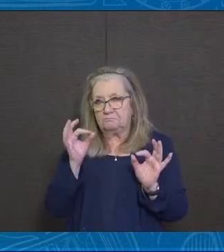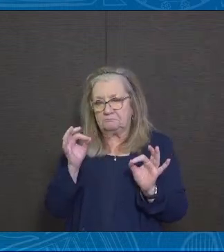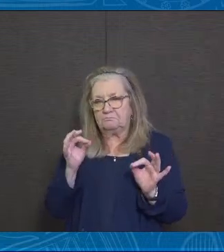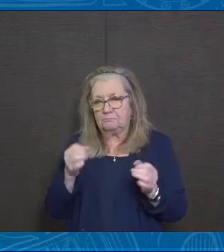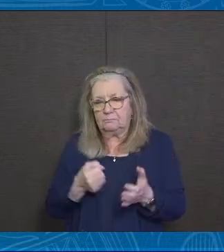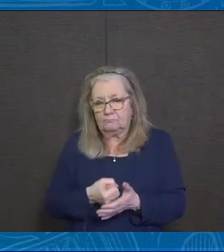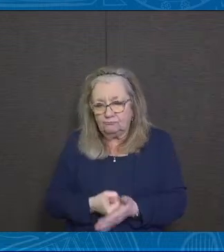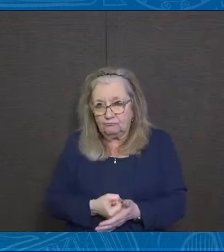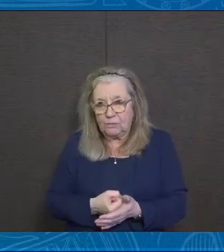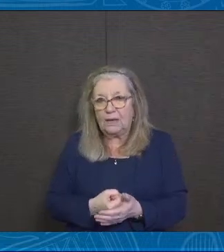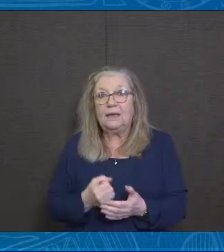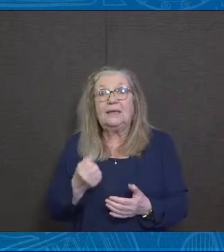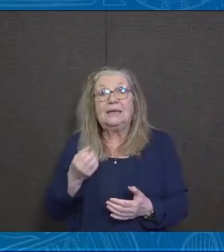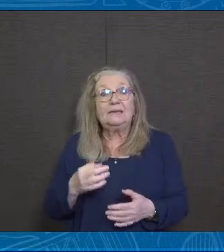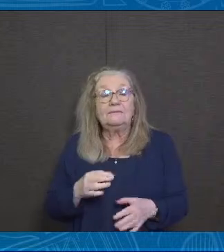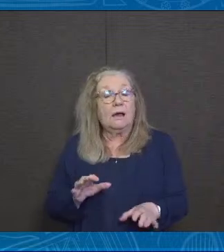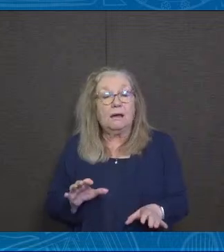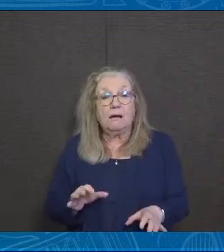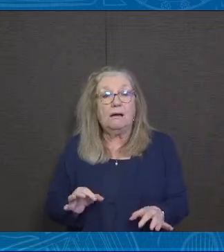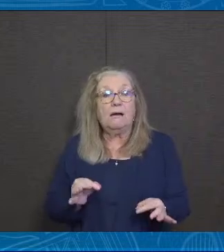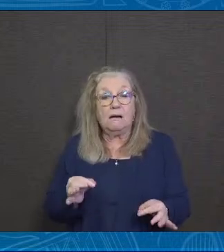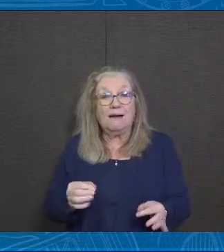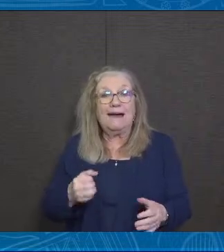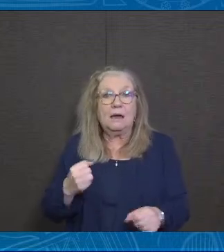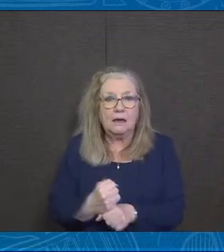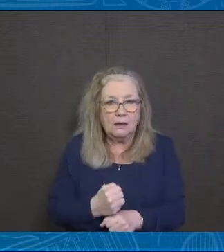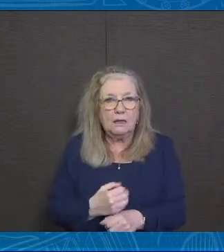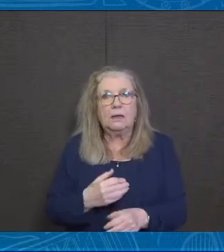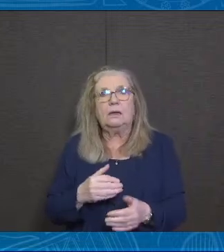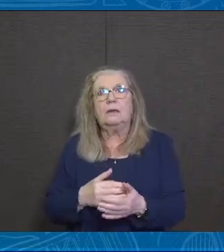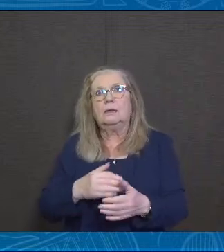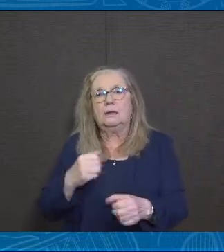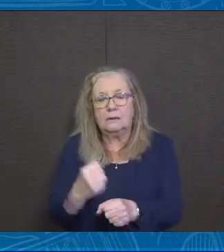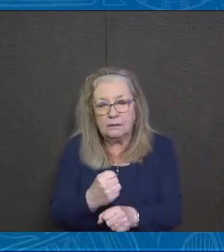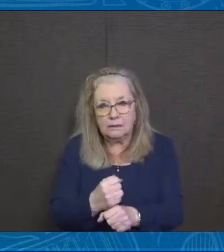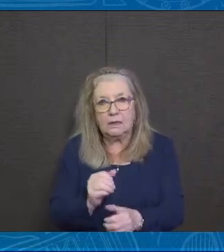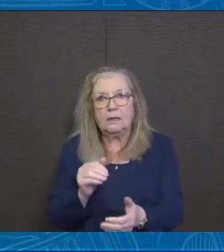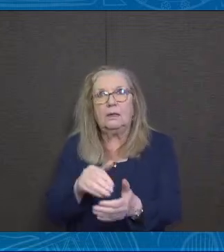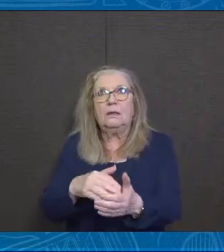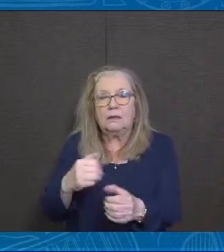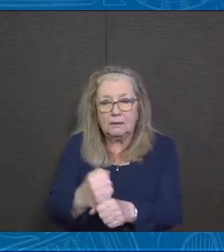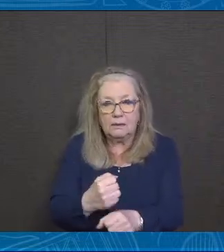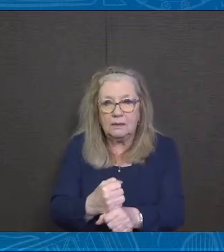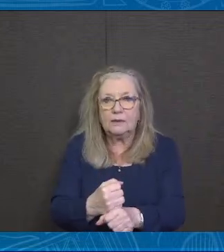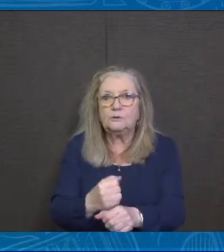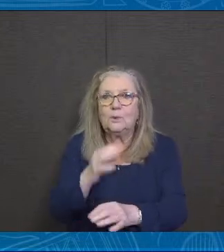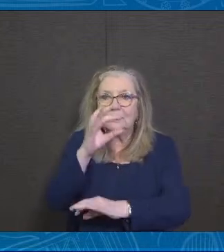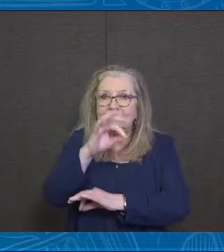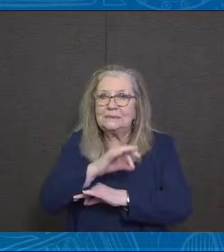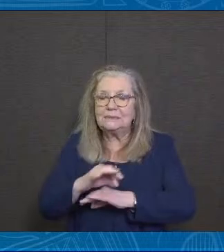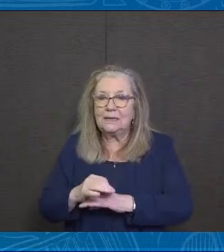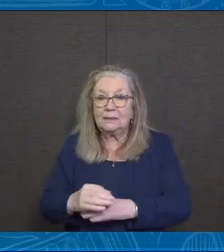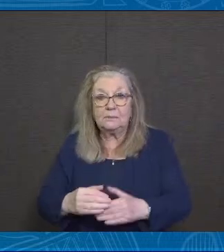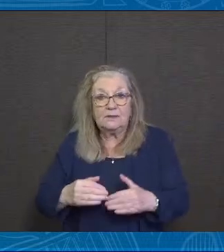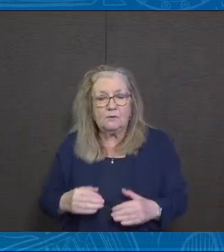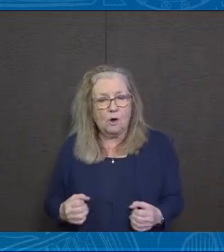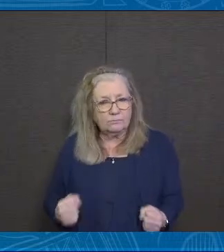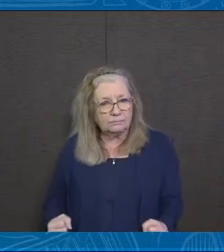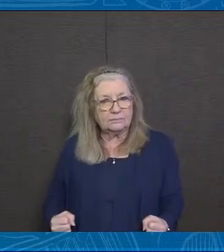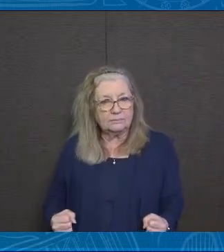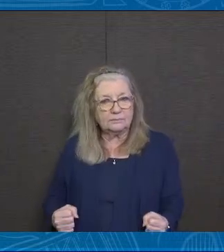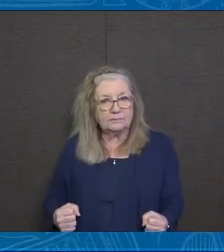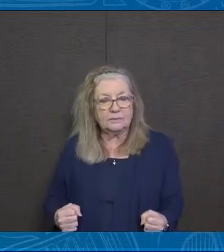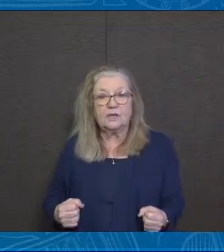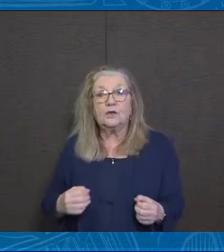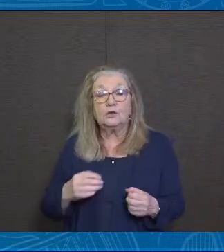disaster resilience component in the design phase. The question I want